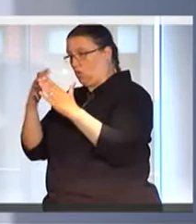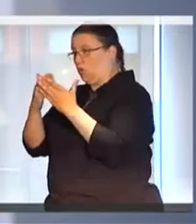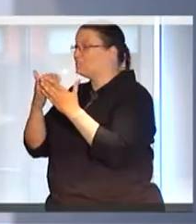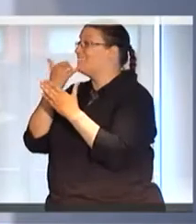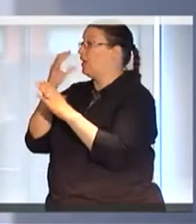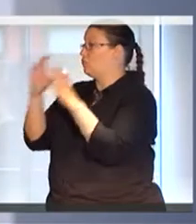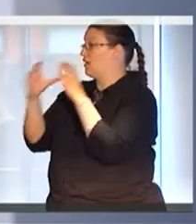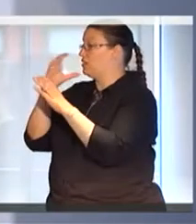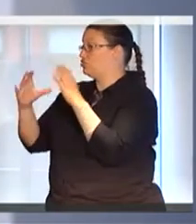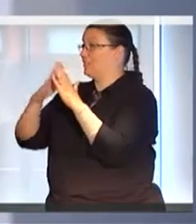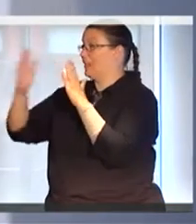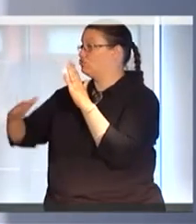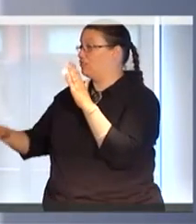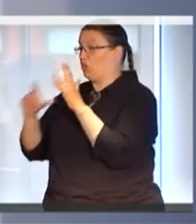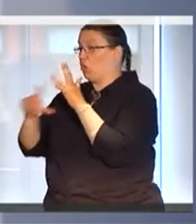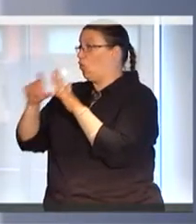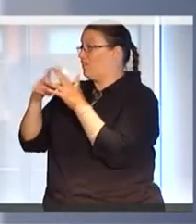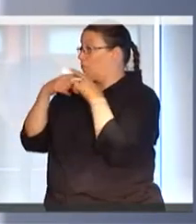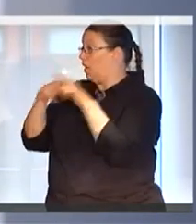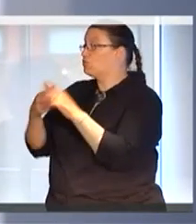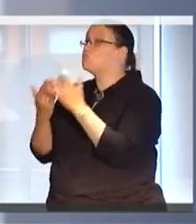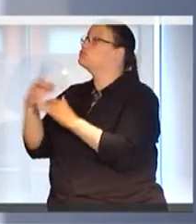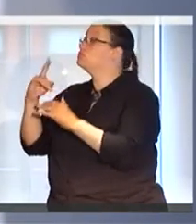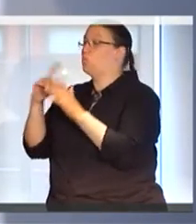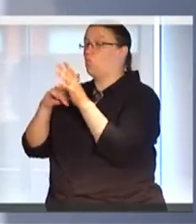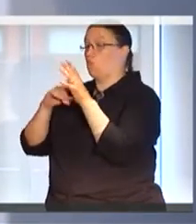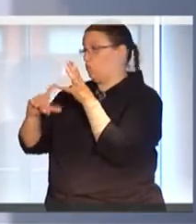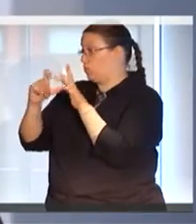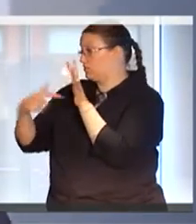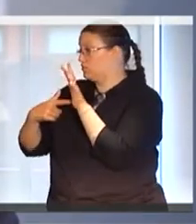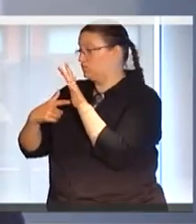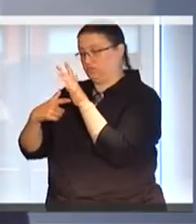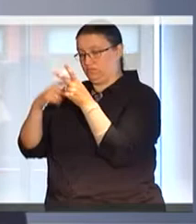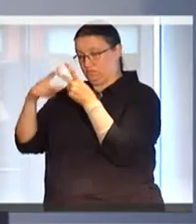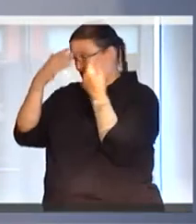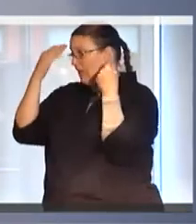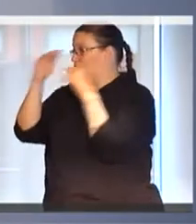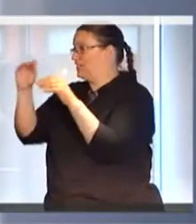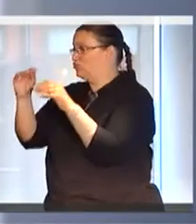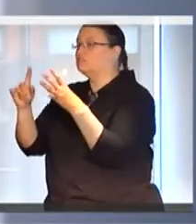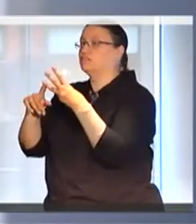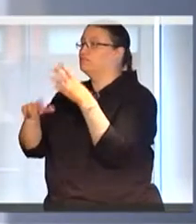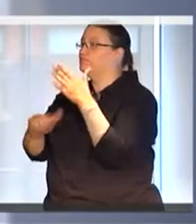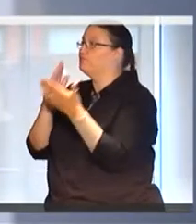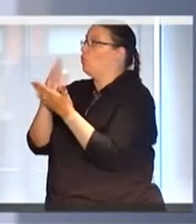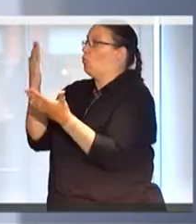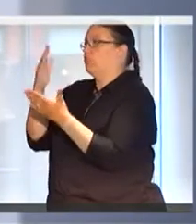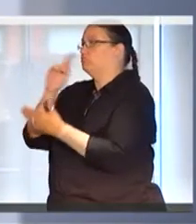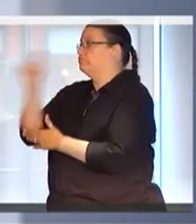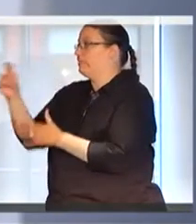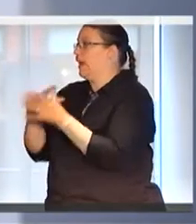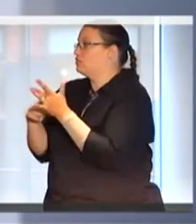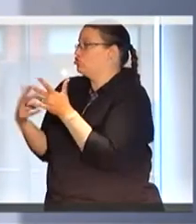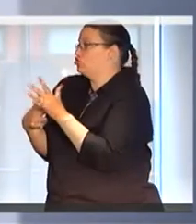compliance through a program of audits, education, and formal action against providers, in